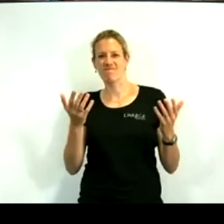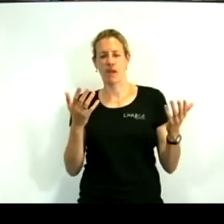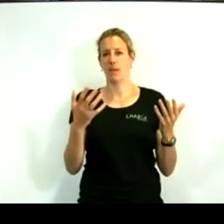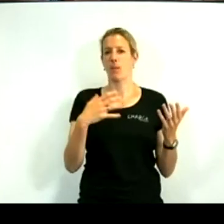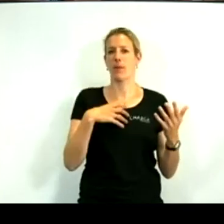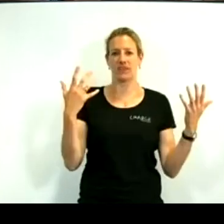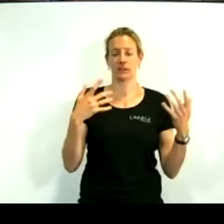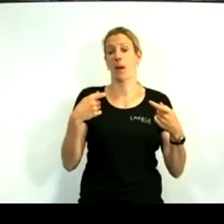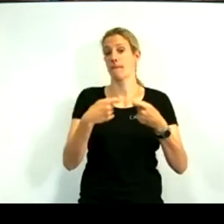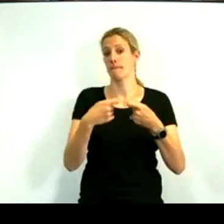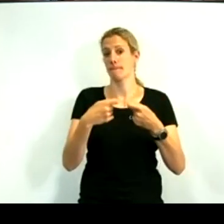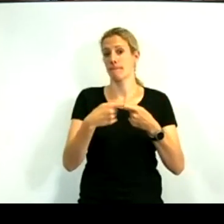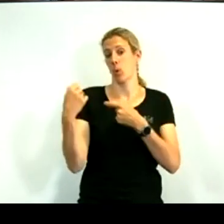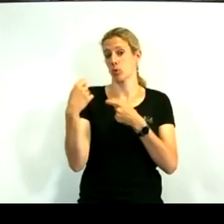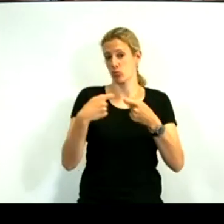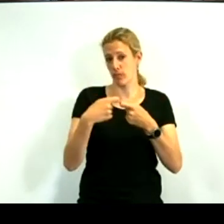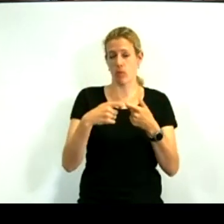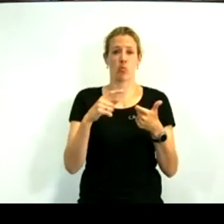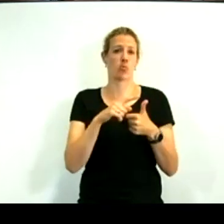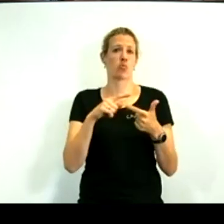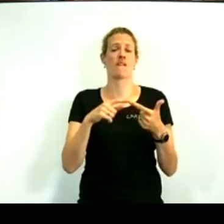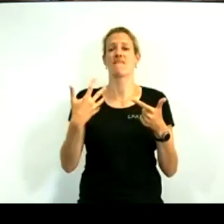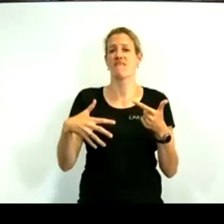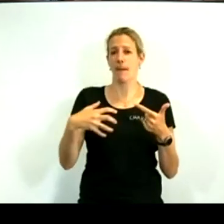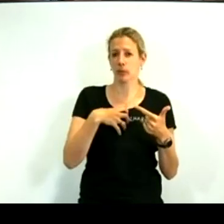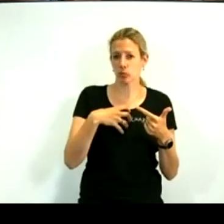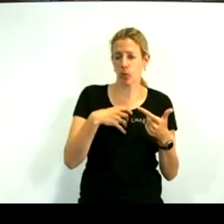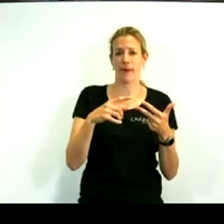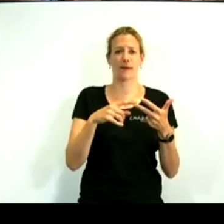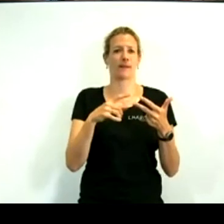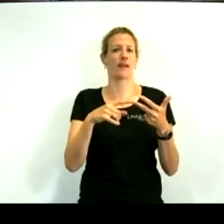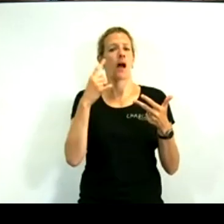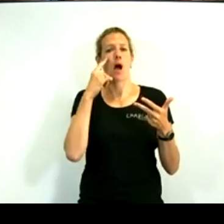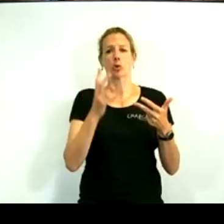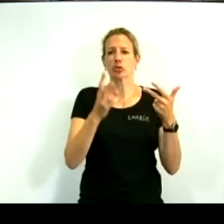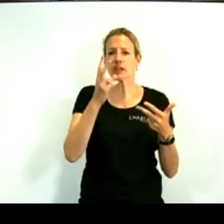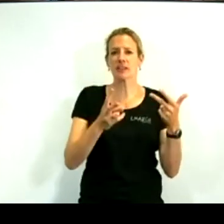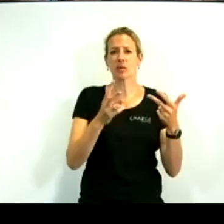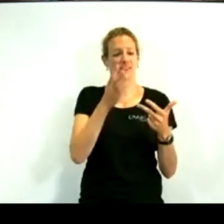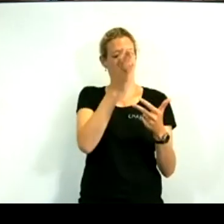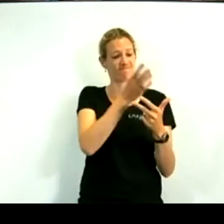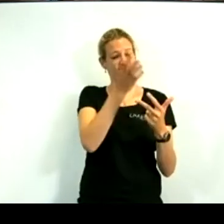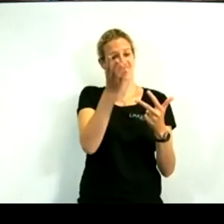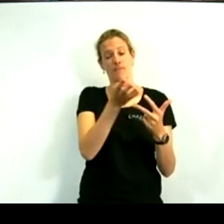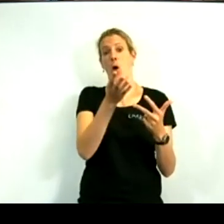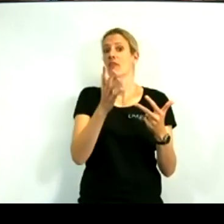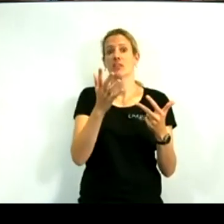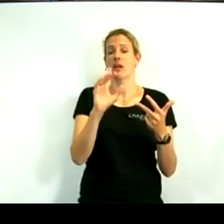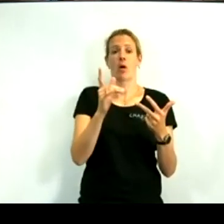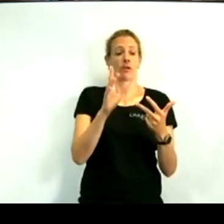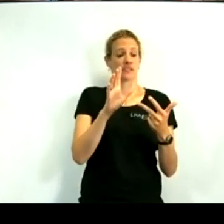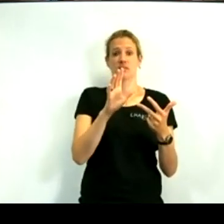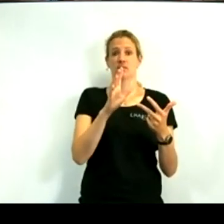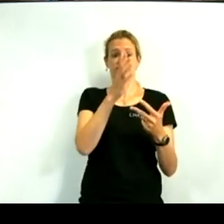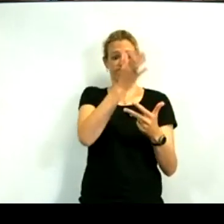due to ocular defects. All those things are layers on top of each other, very hard to understand. And just to make you